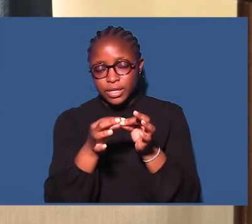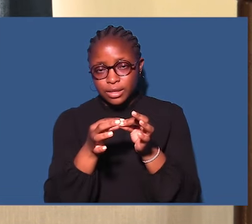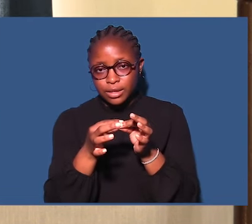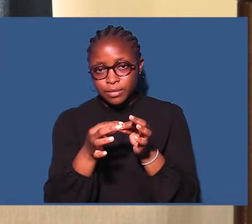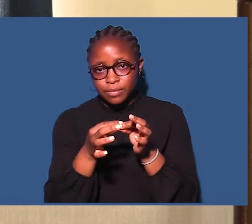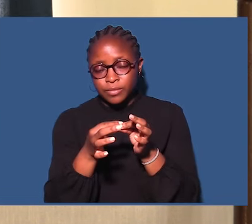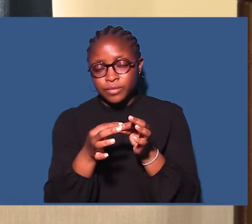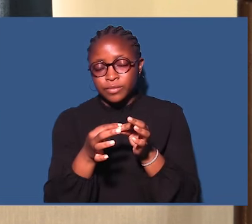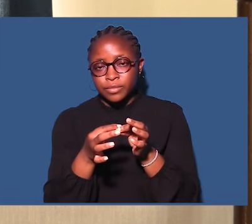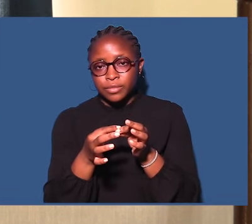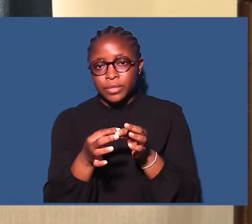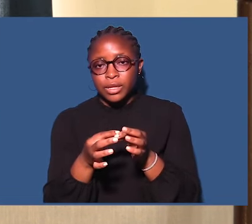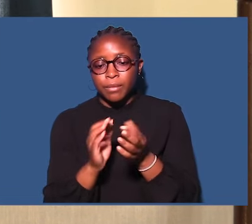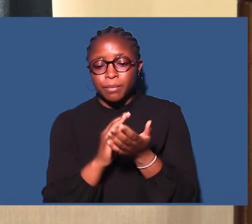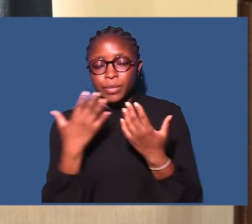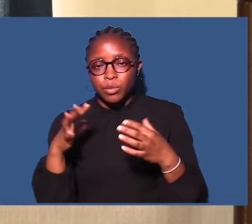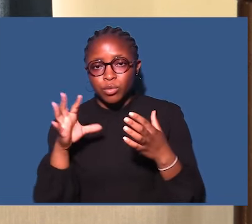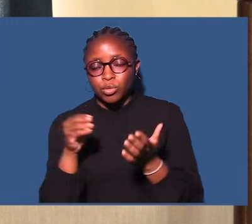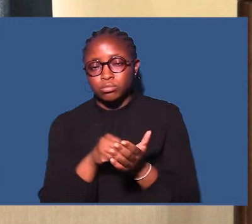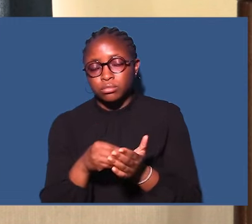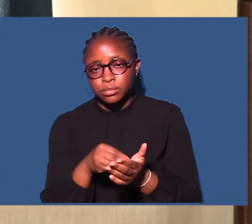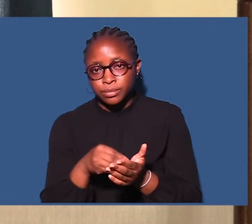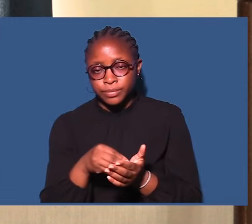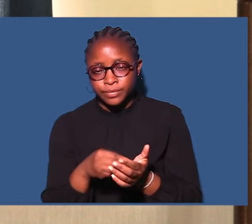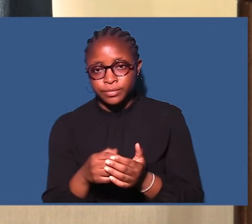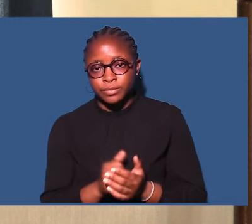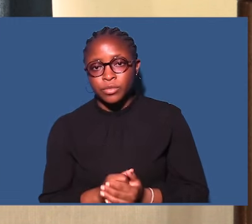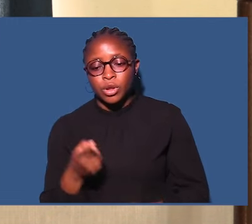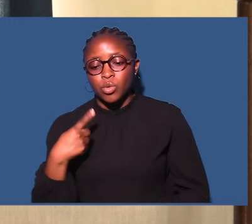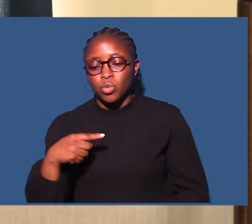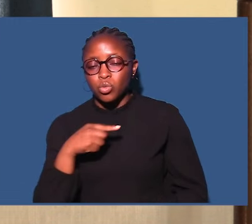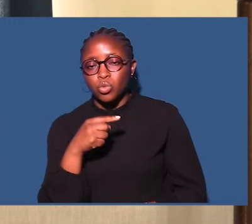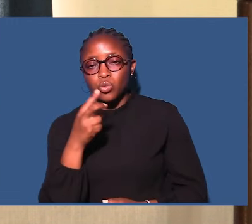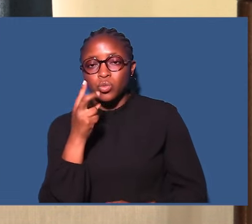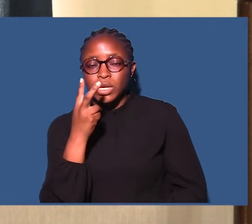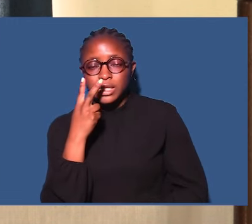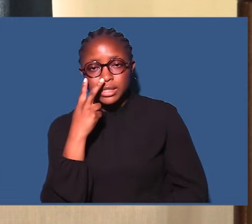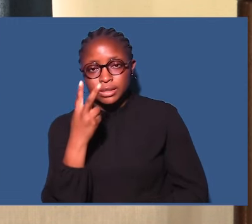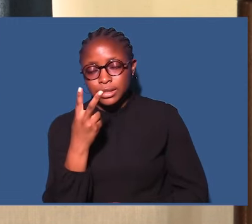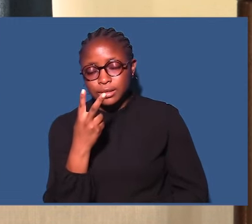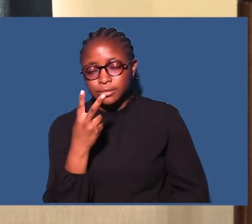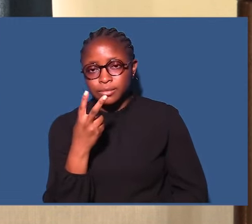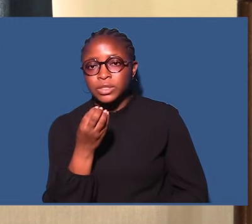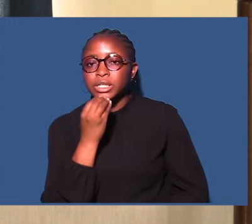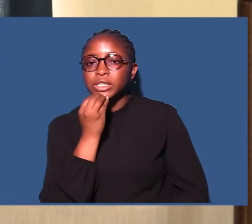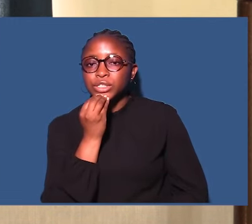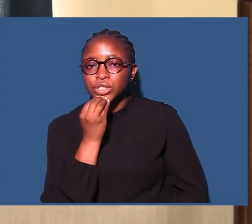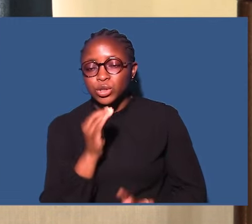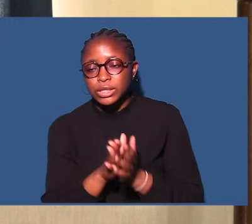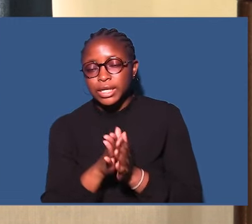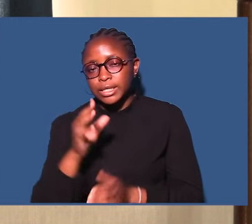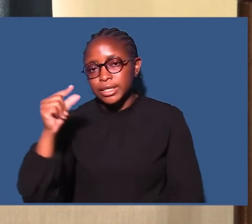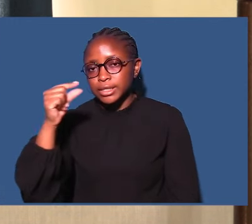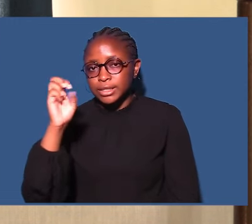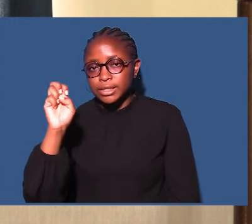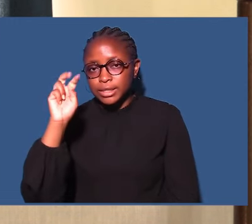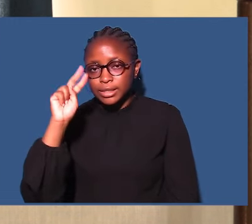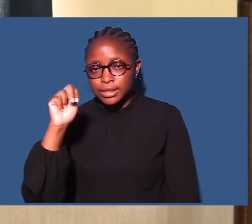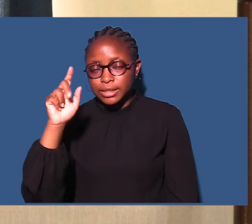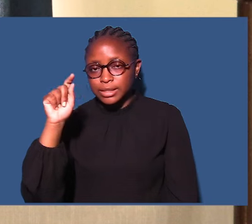We had seen that the Jews had a problem with the Gentiles because of what